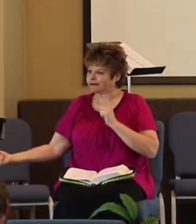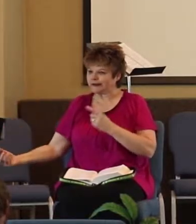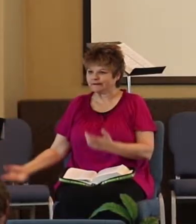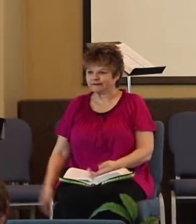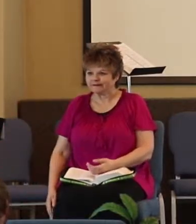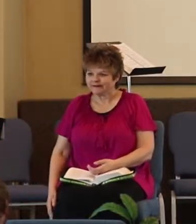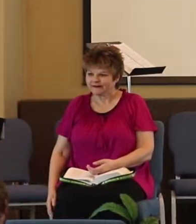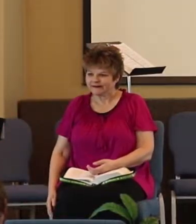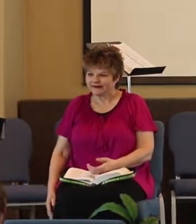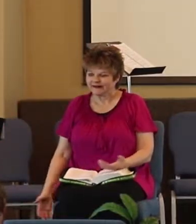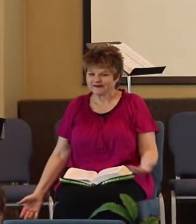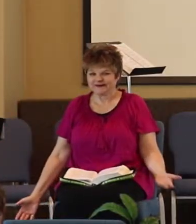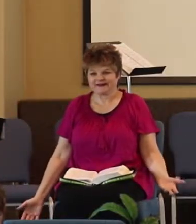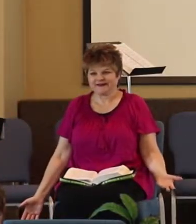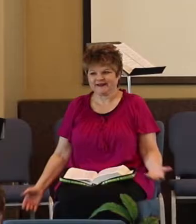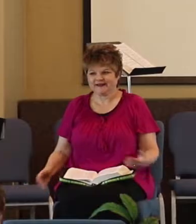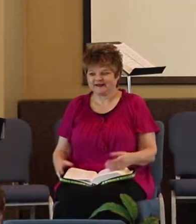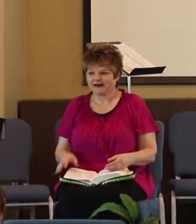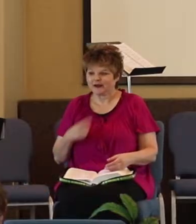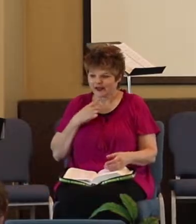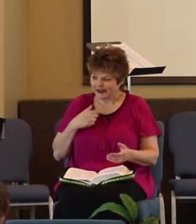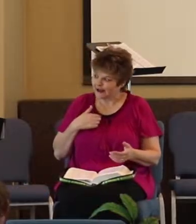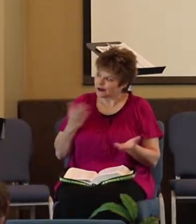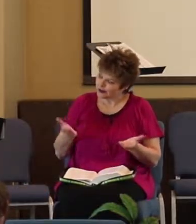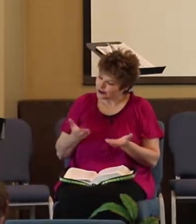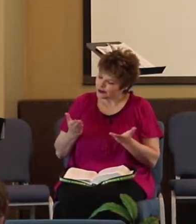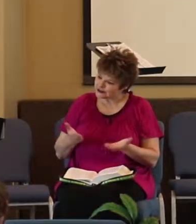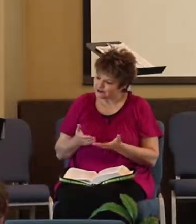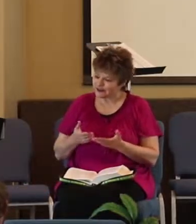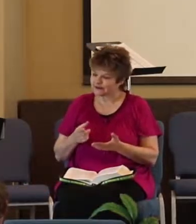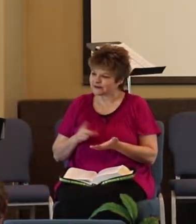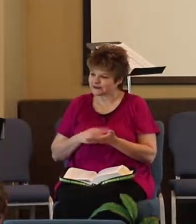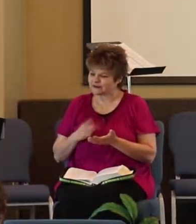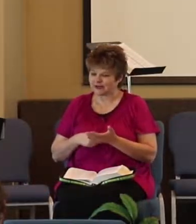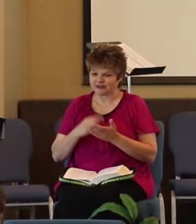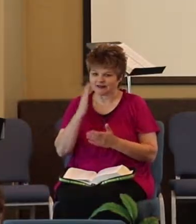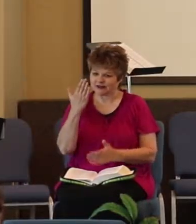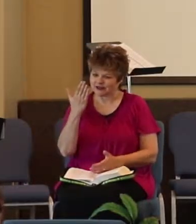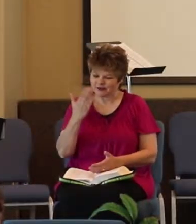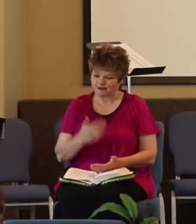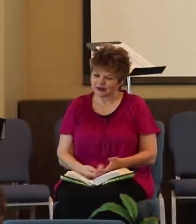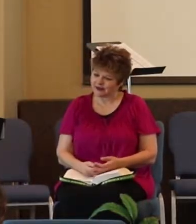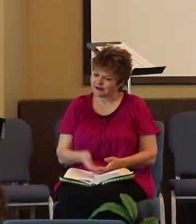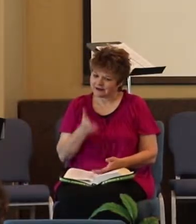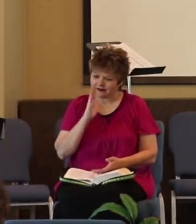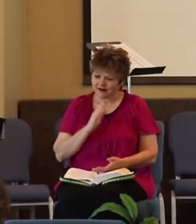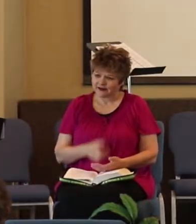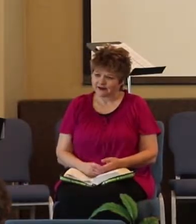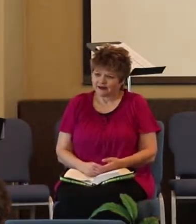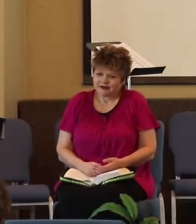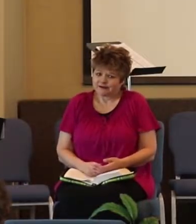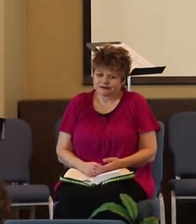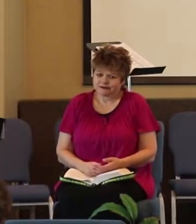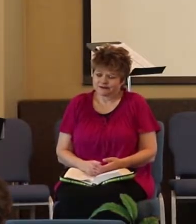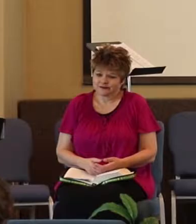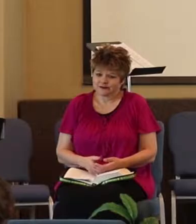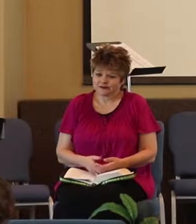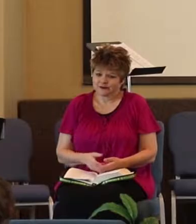the exact opposite of what they were encouraged to do. And there are times when I'll look in the mirror and I go, God, does it even really